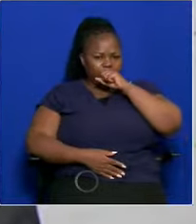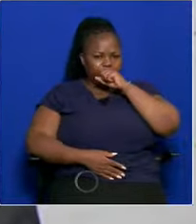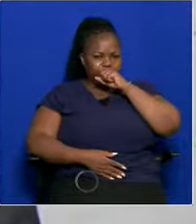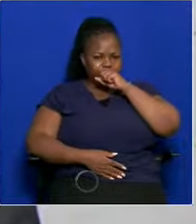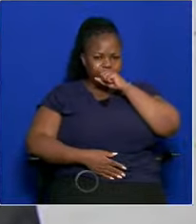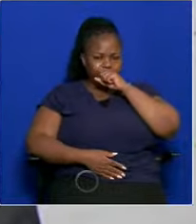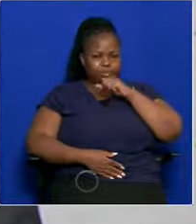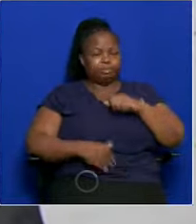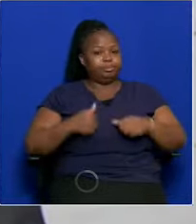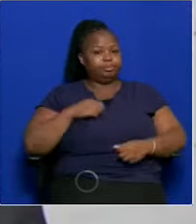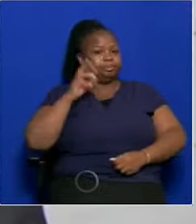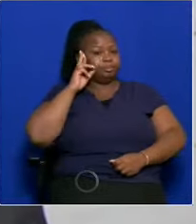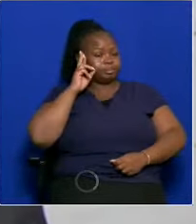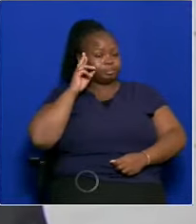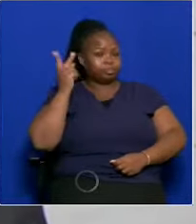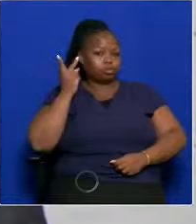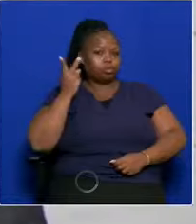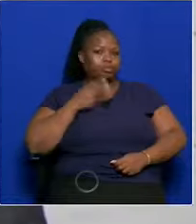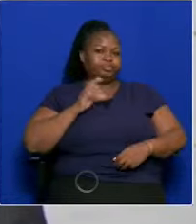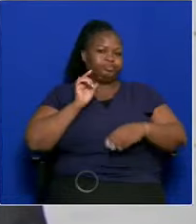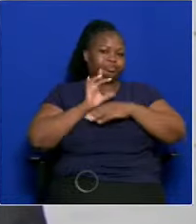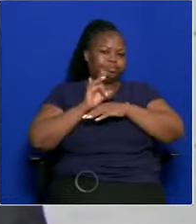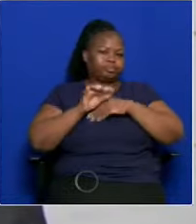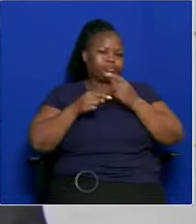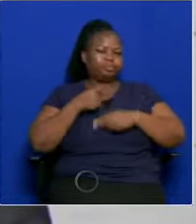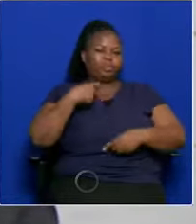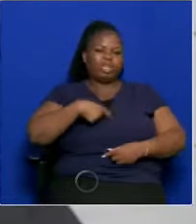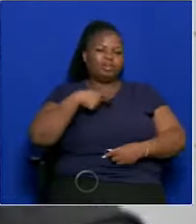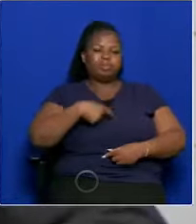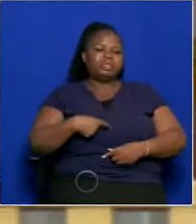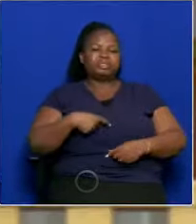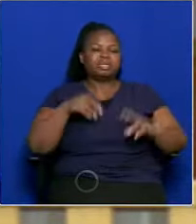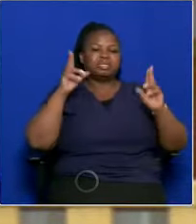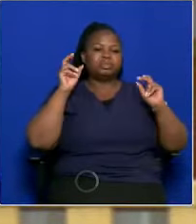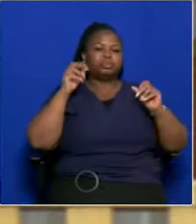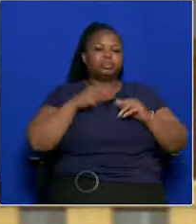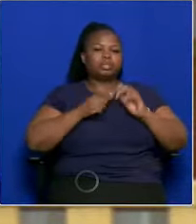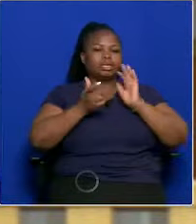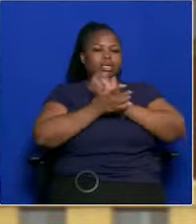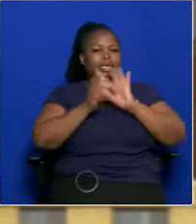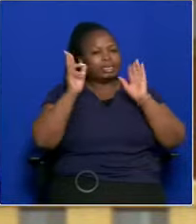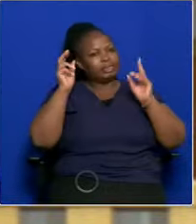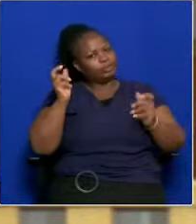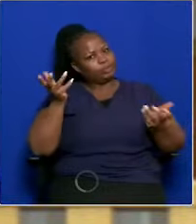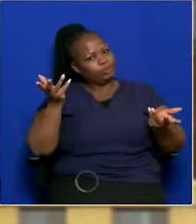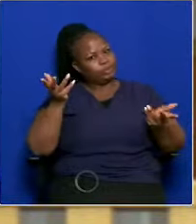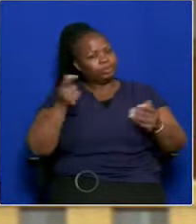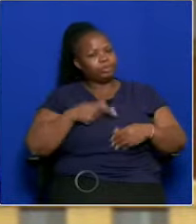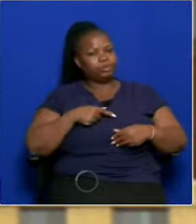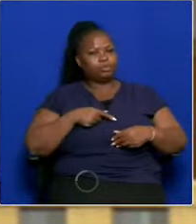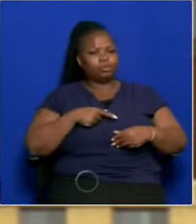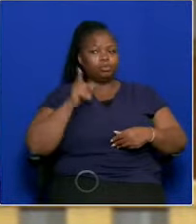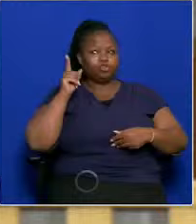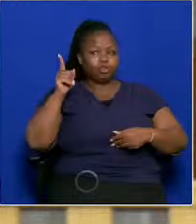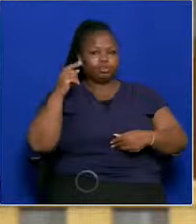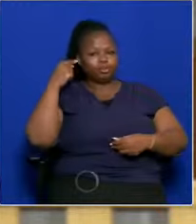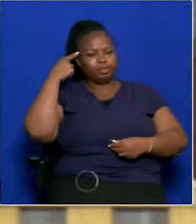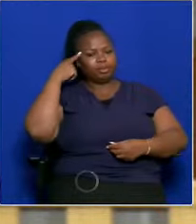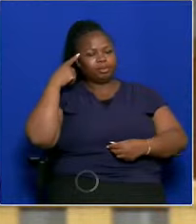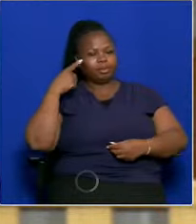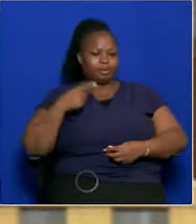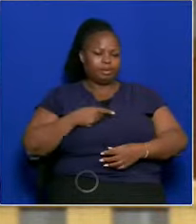him, including about personal matters and other legal matters, to form the impression or to hold